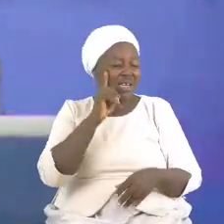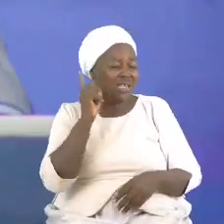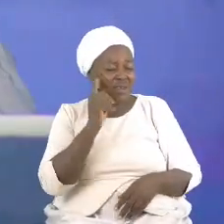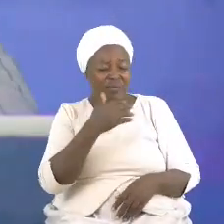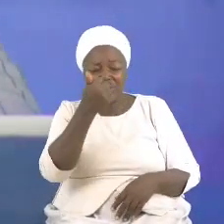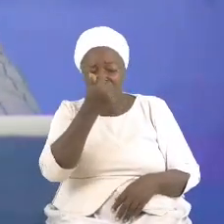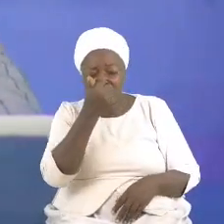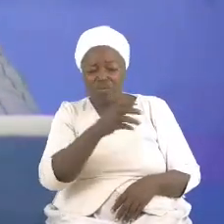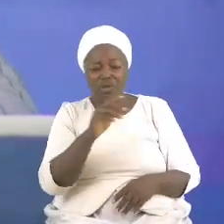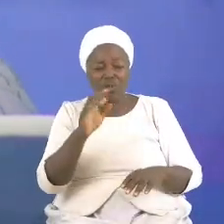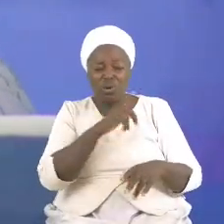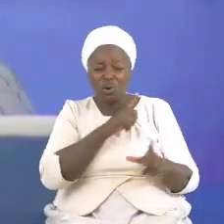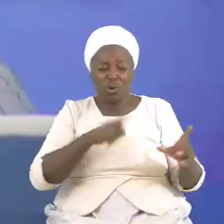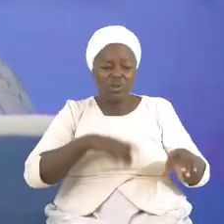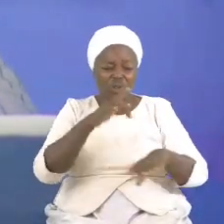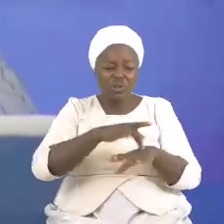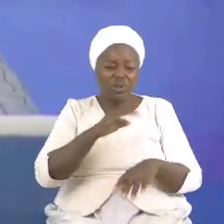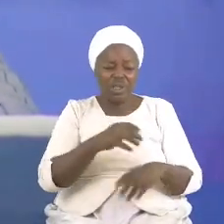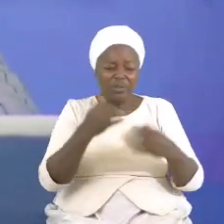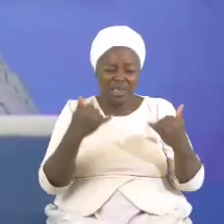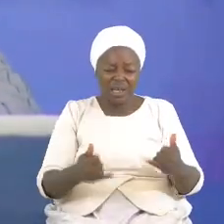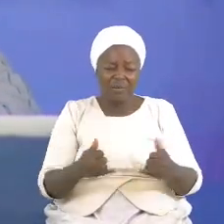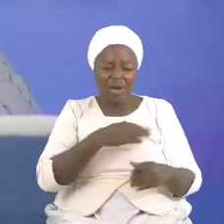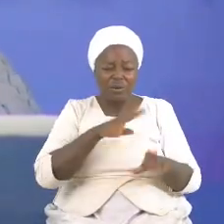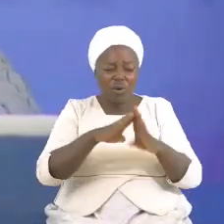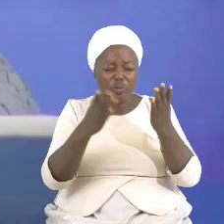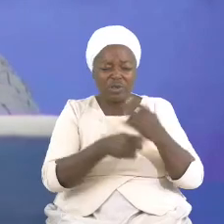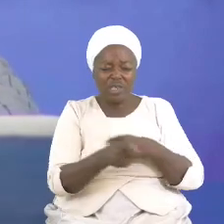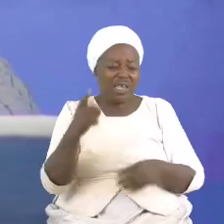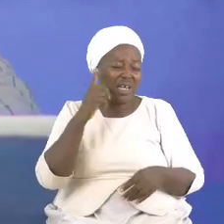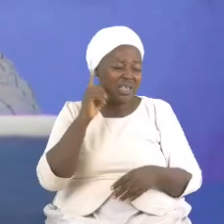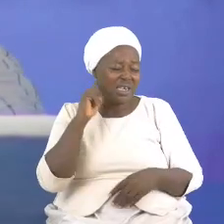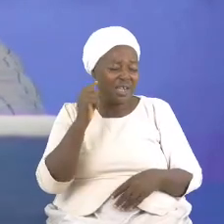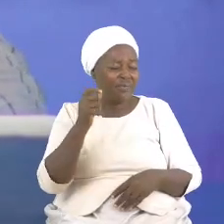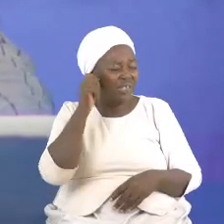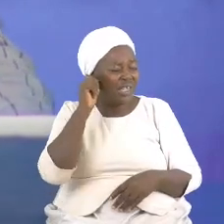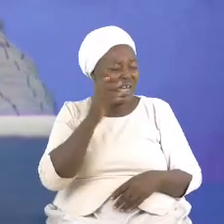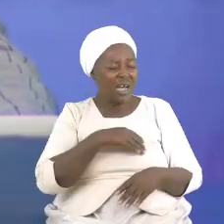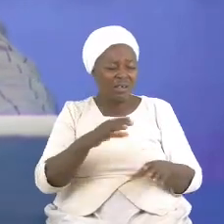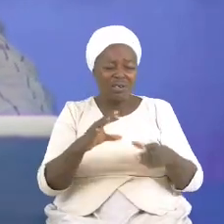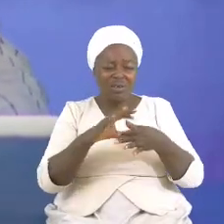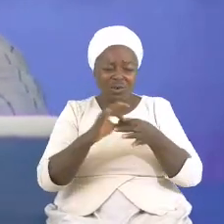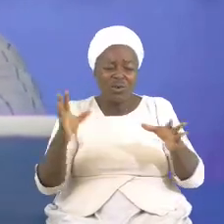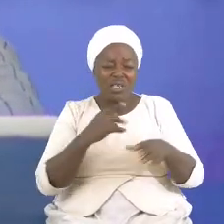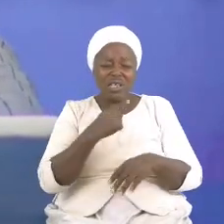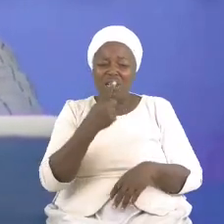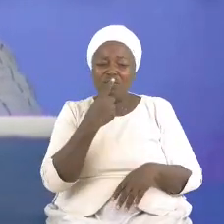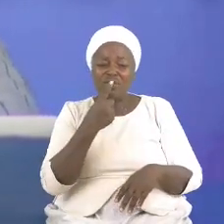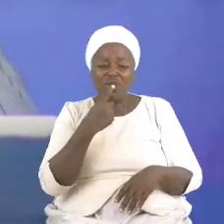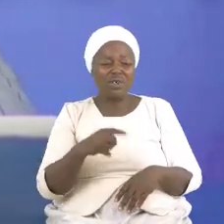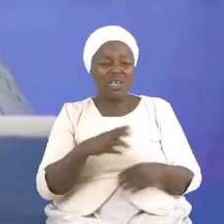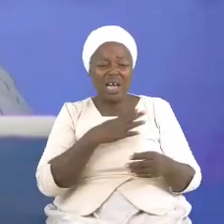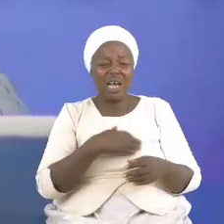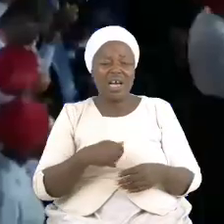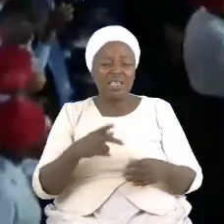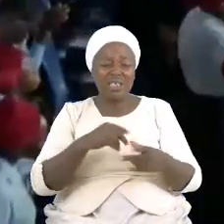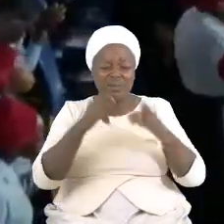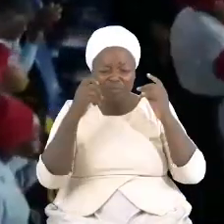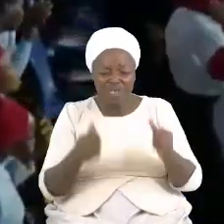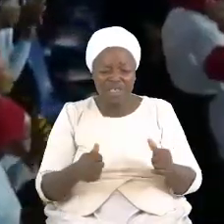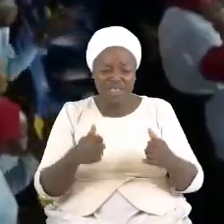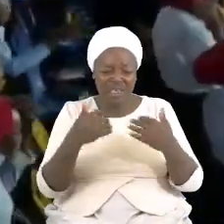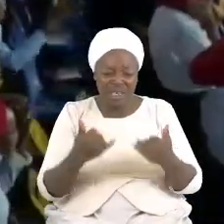now. Open their deaf ears and loose their dumb tongues immediately now in